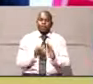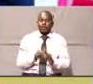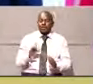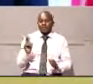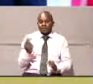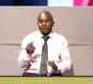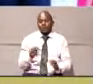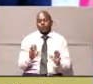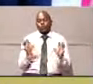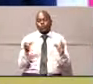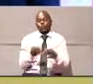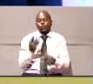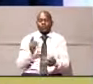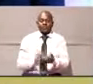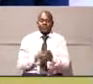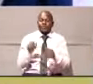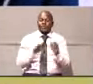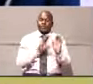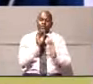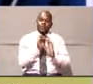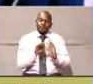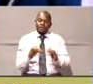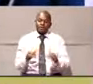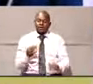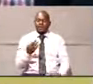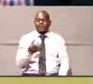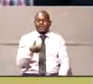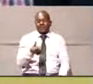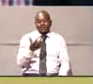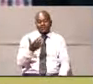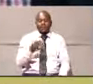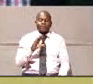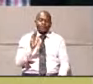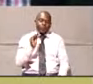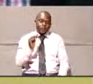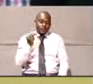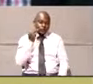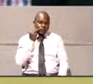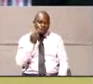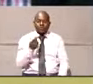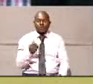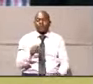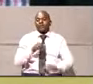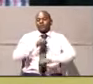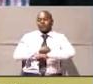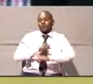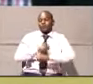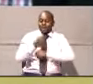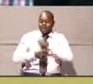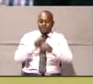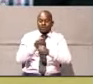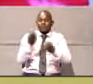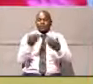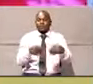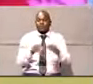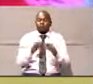second group of beneficiaries in this program, worth 365 million shillings. The scholarship is annual commitment aimed